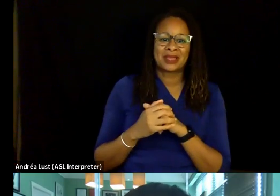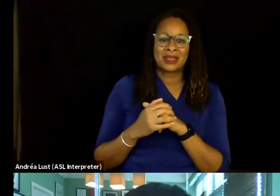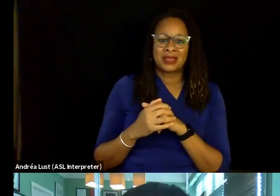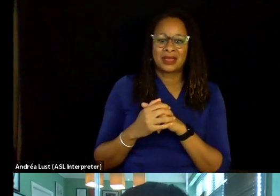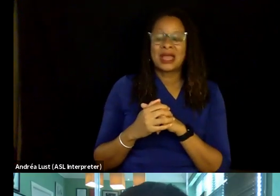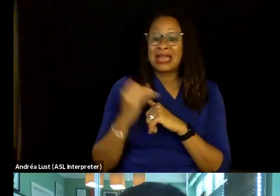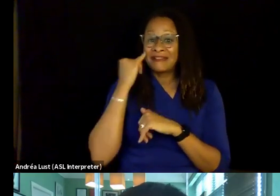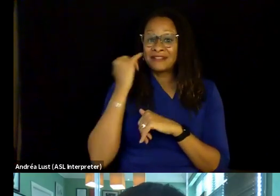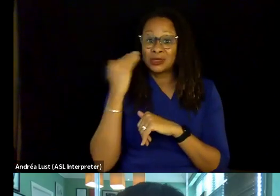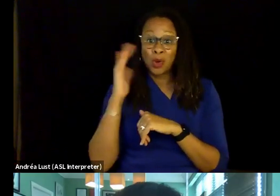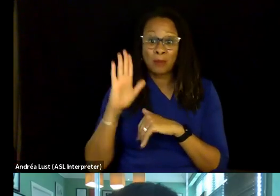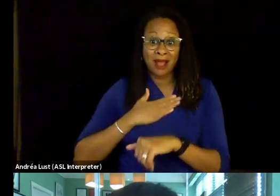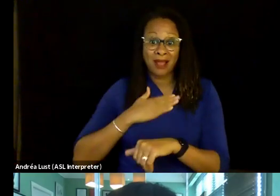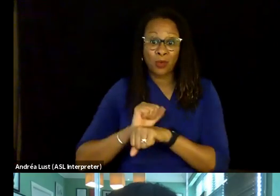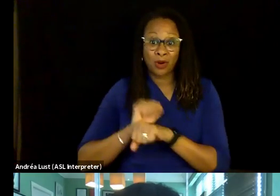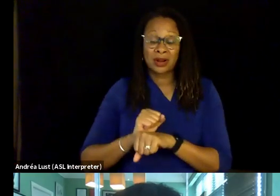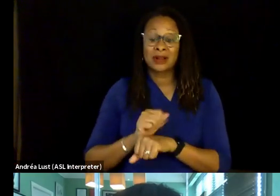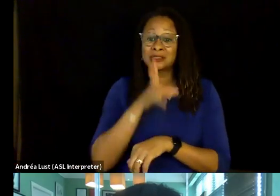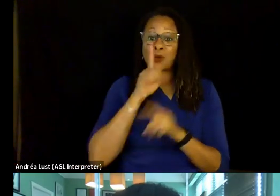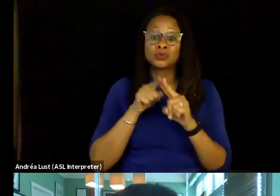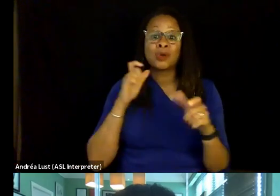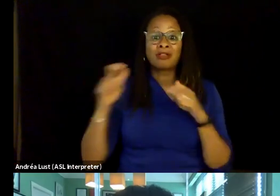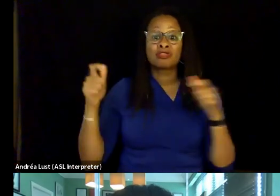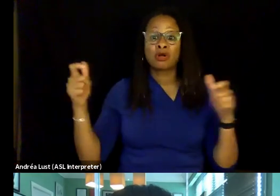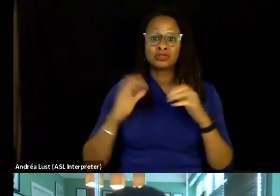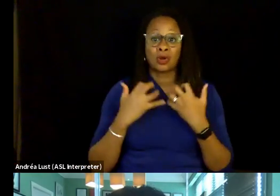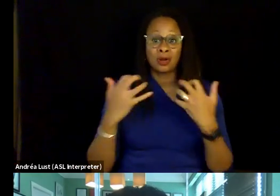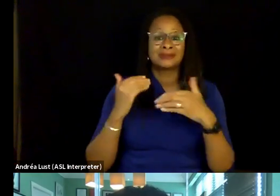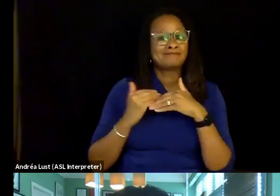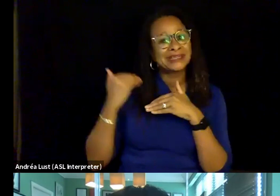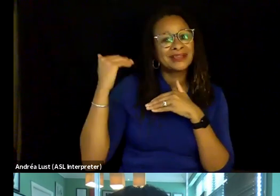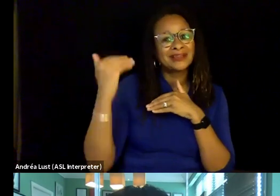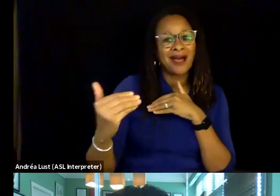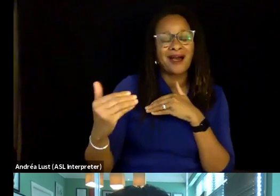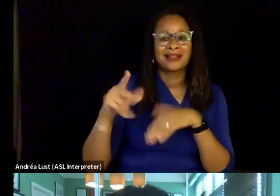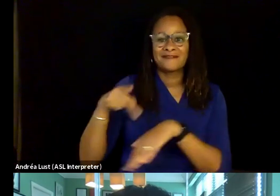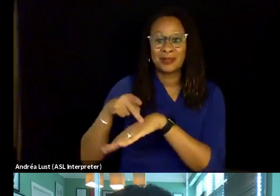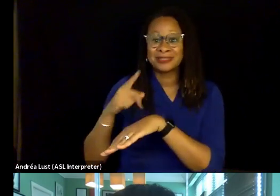work, they knew that I spoke to a larger audience beyond the Philippines, they said yes.